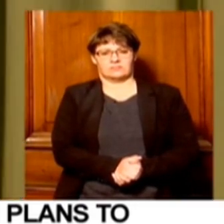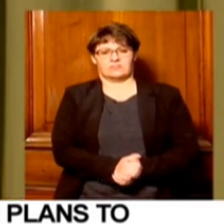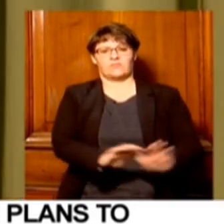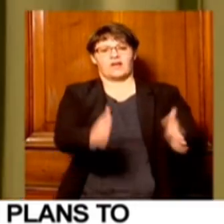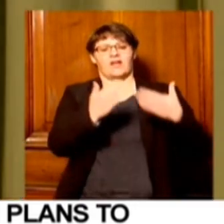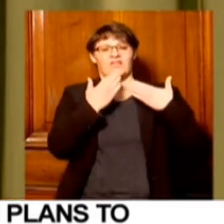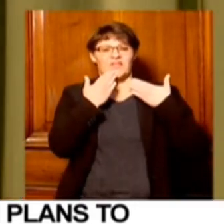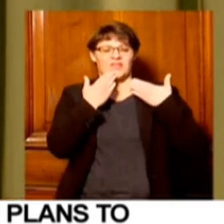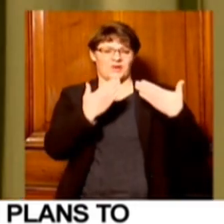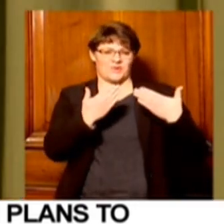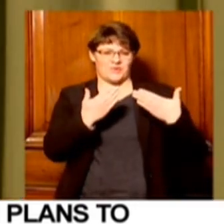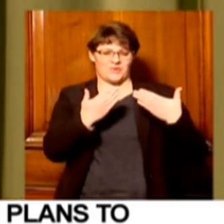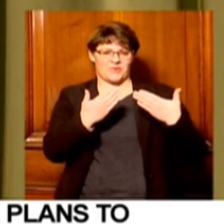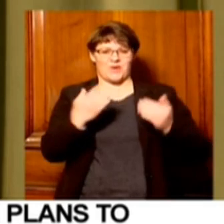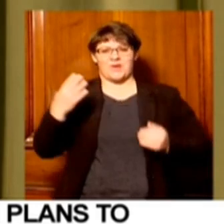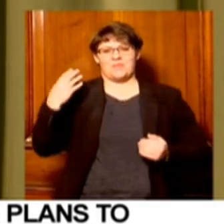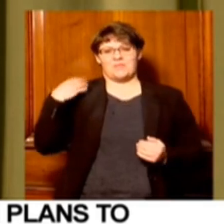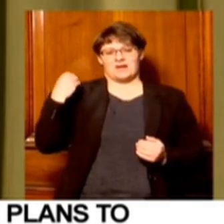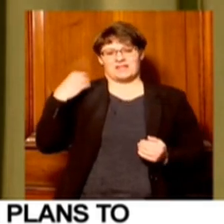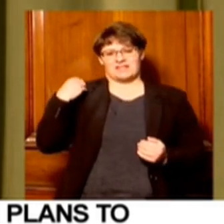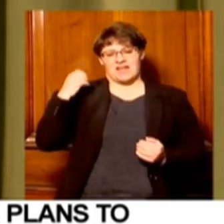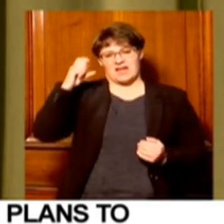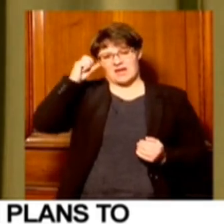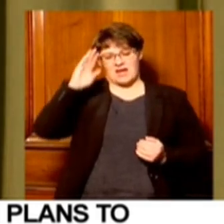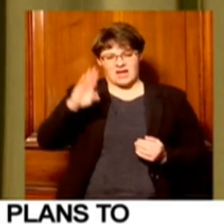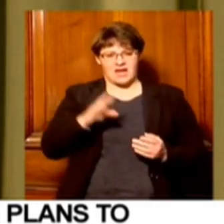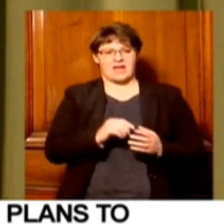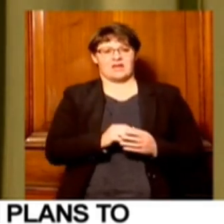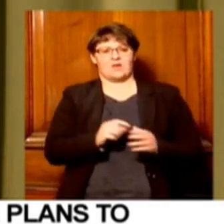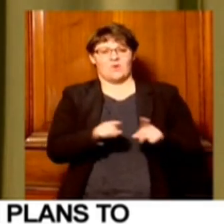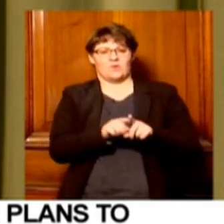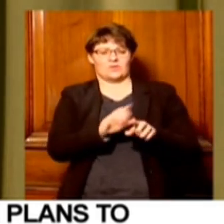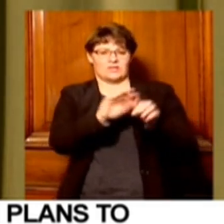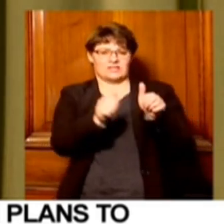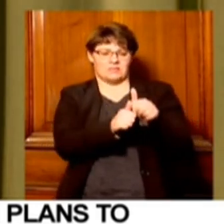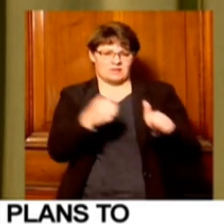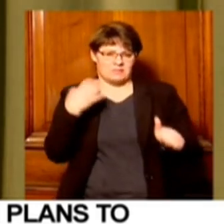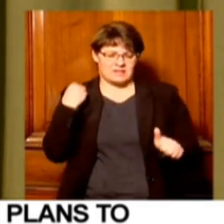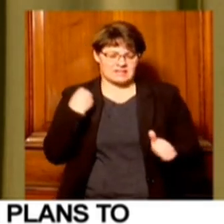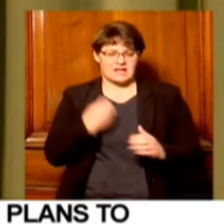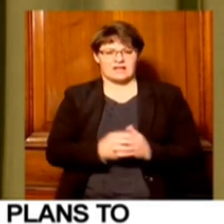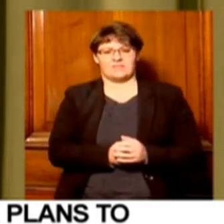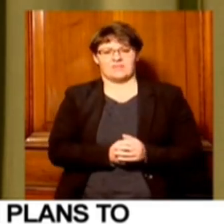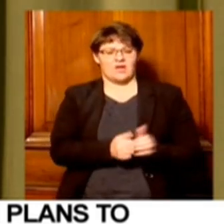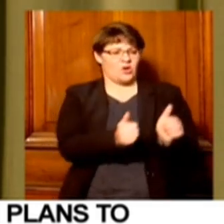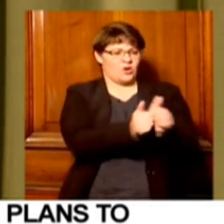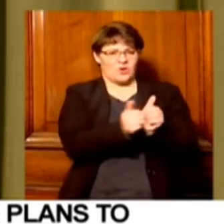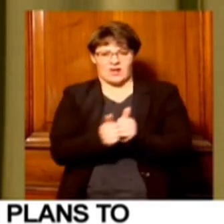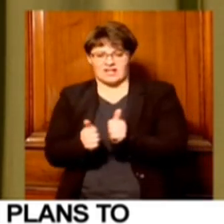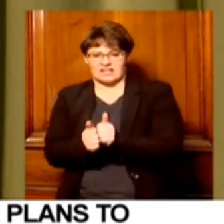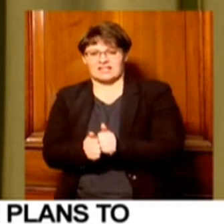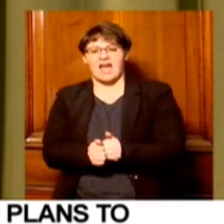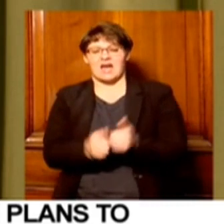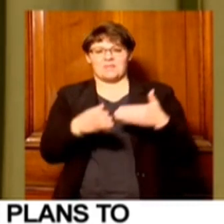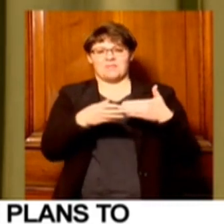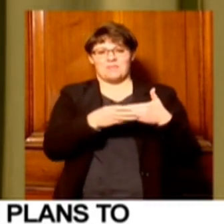Thank you, Honorable Ministers and Deputy Minister and colleagues and members of the media.